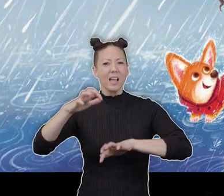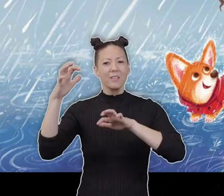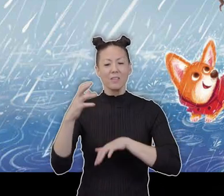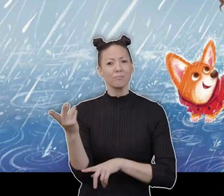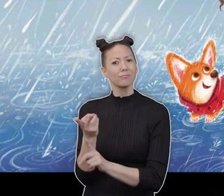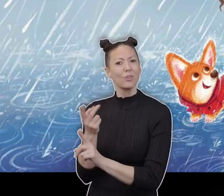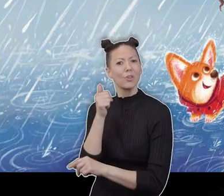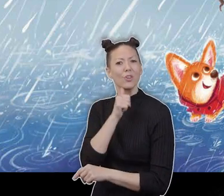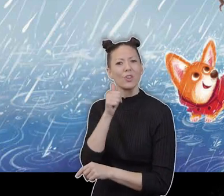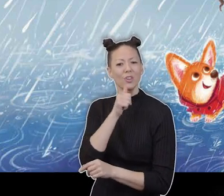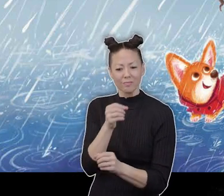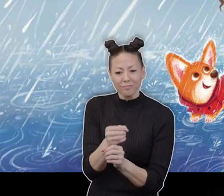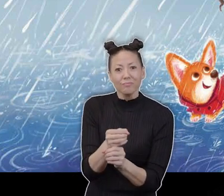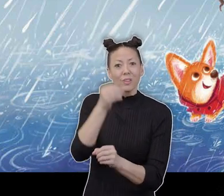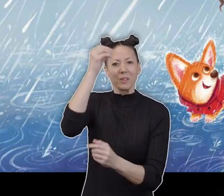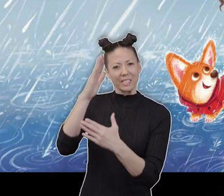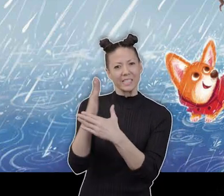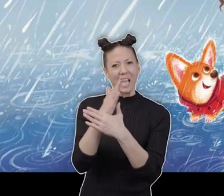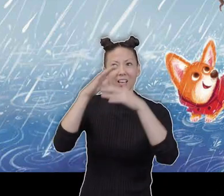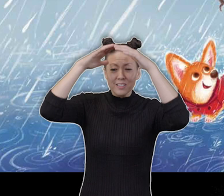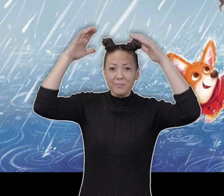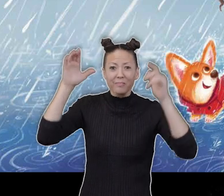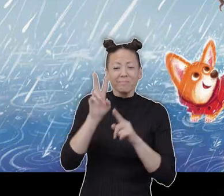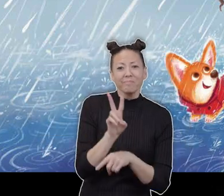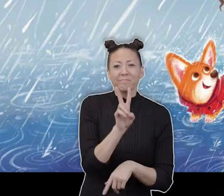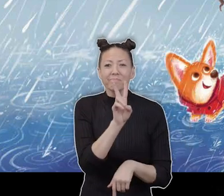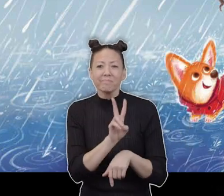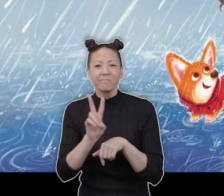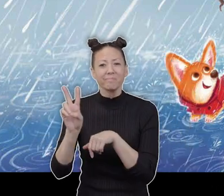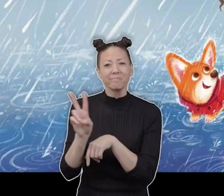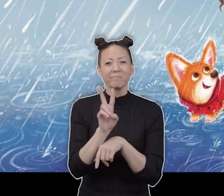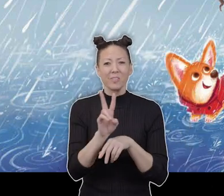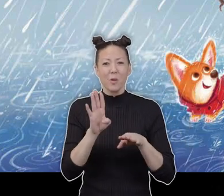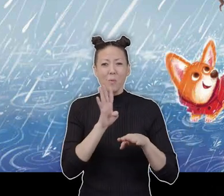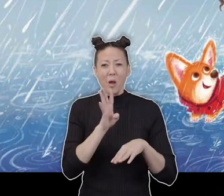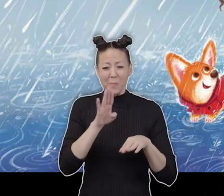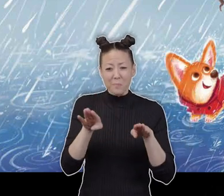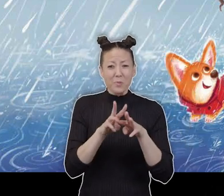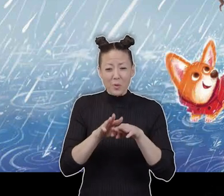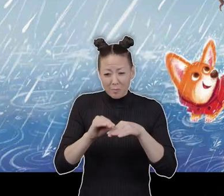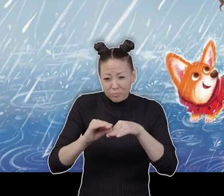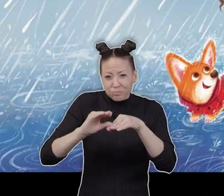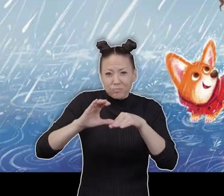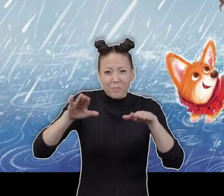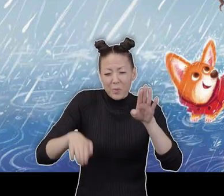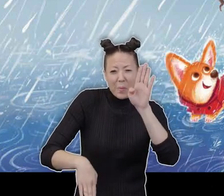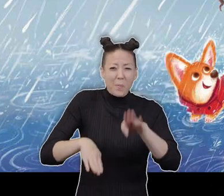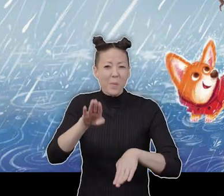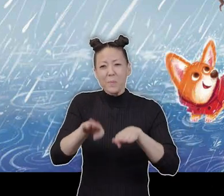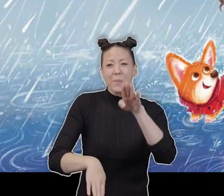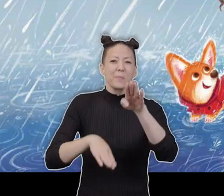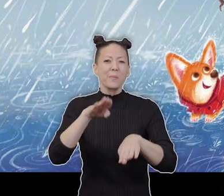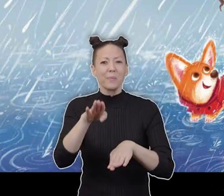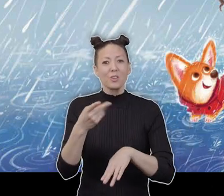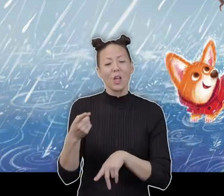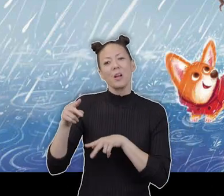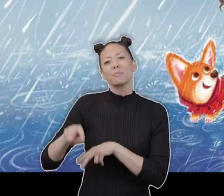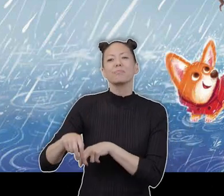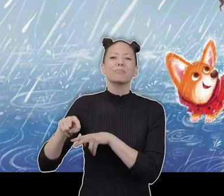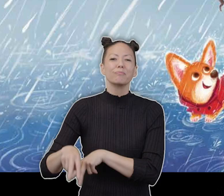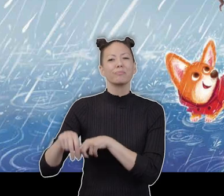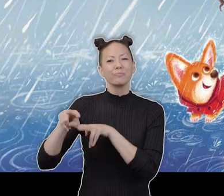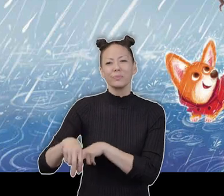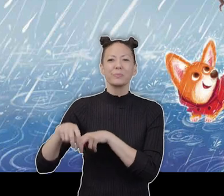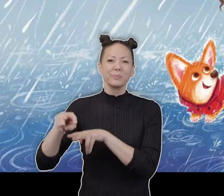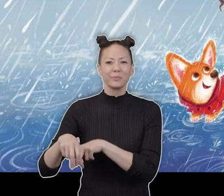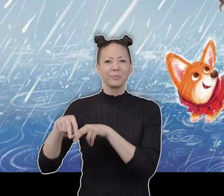the rain, two girls share a red umbrella as they wade with their boots through deep water on the ground. A Welsh